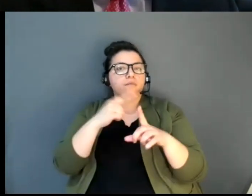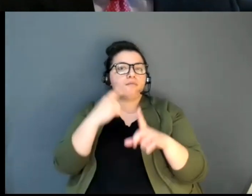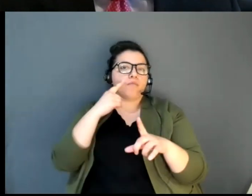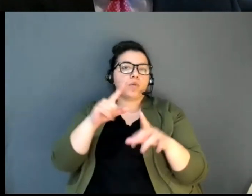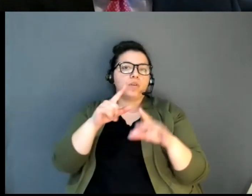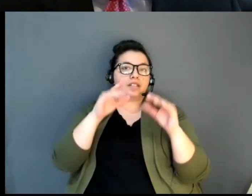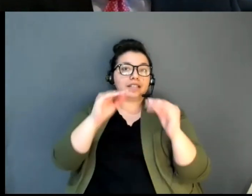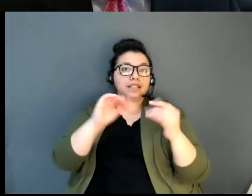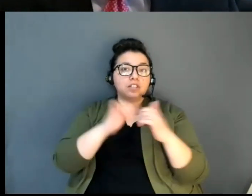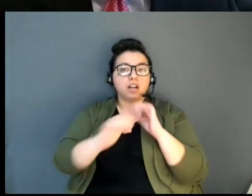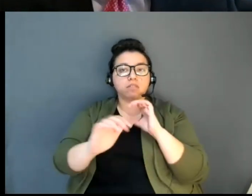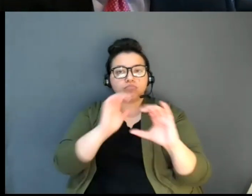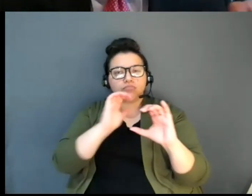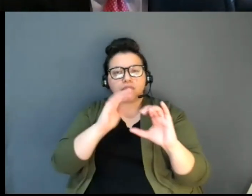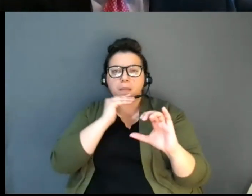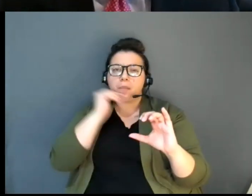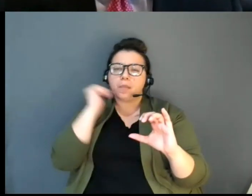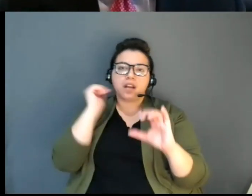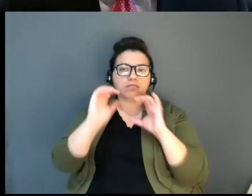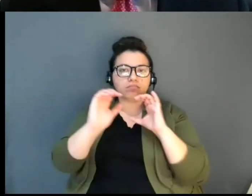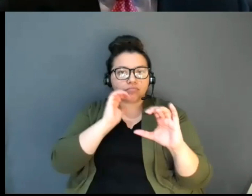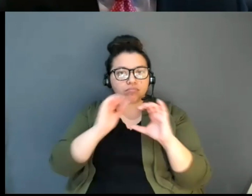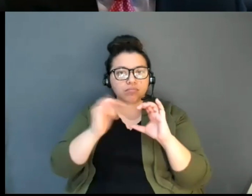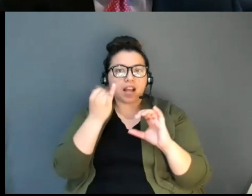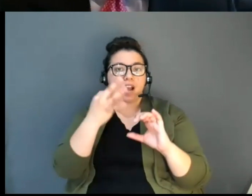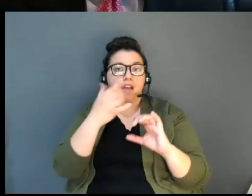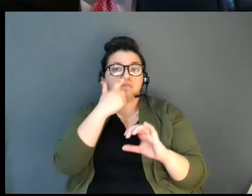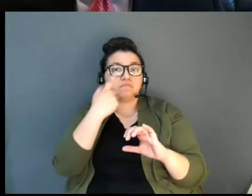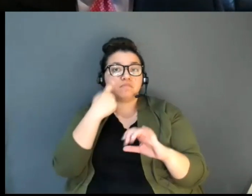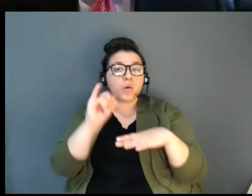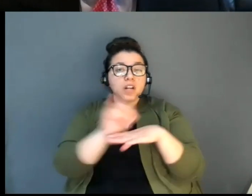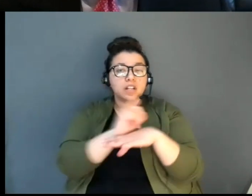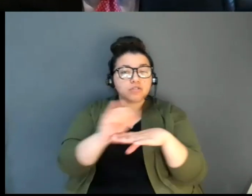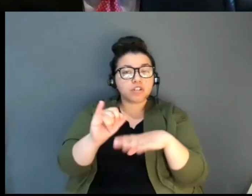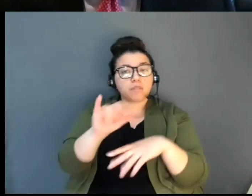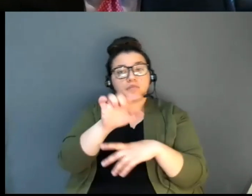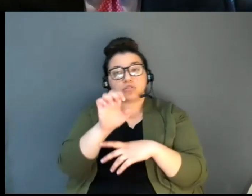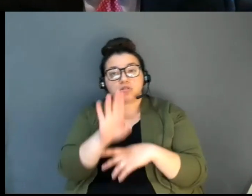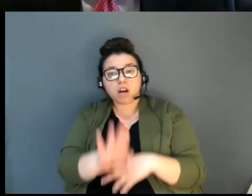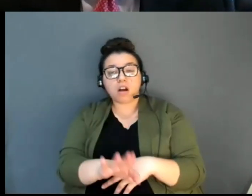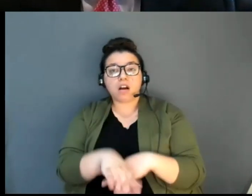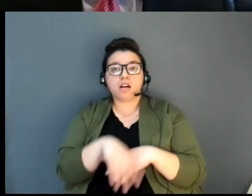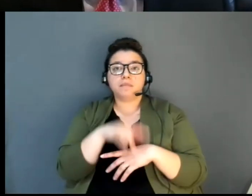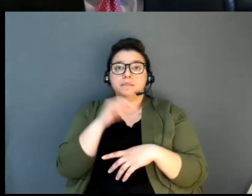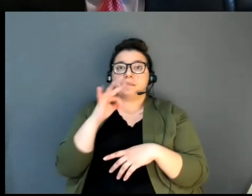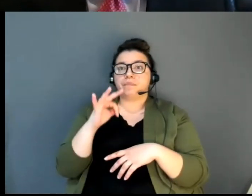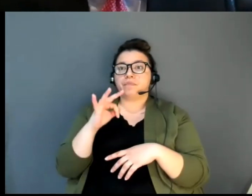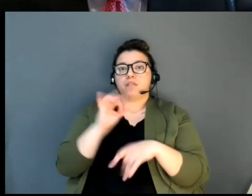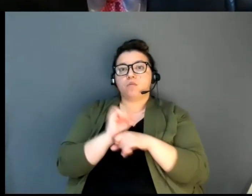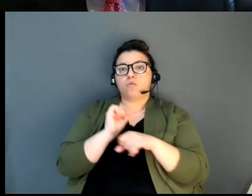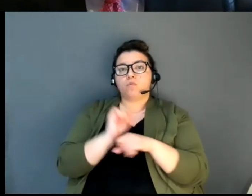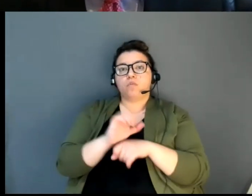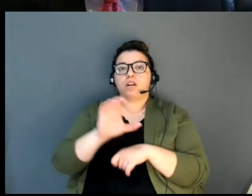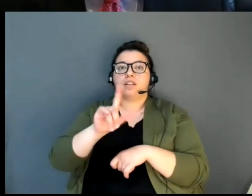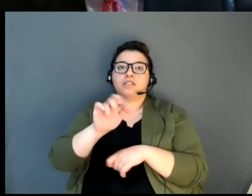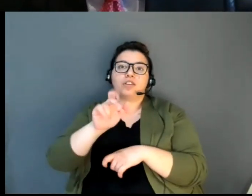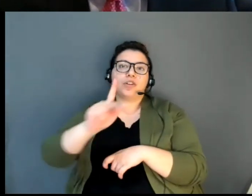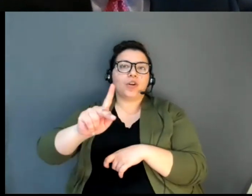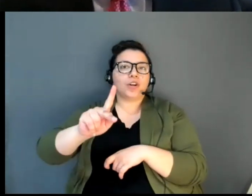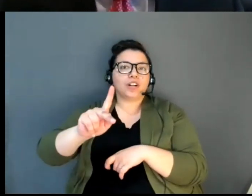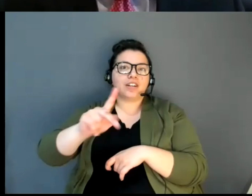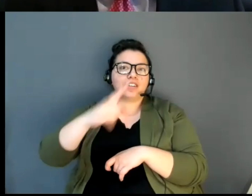after internships, job opportunities, maybe one day clerking over the summer at a law firm,